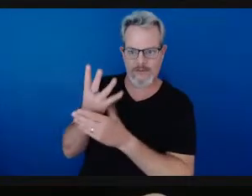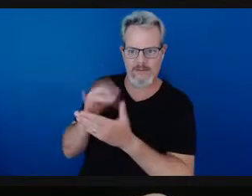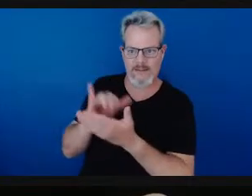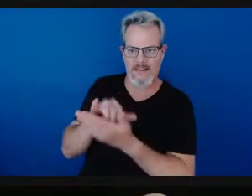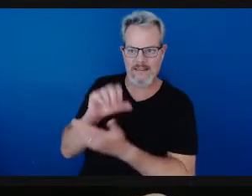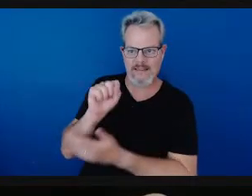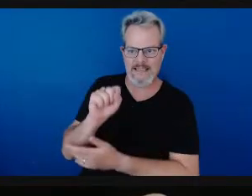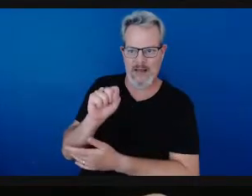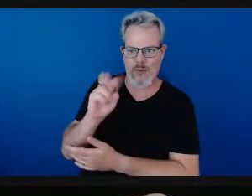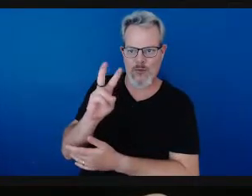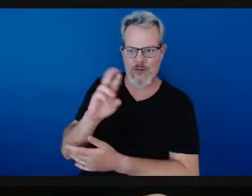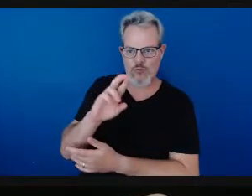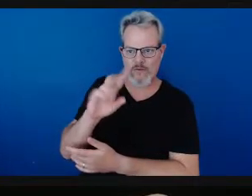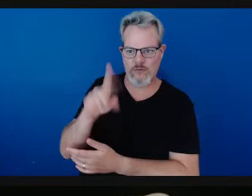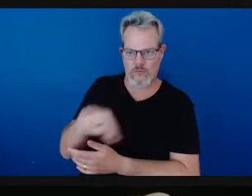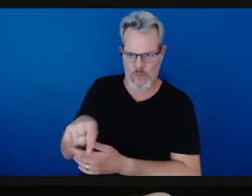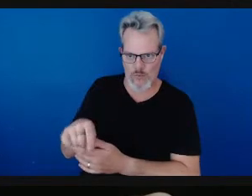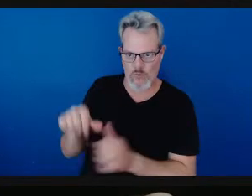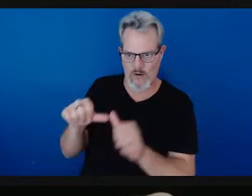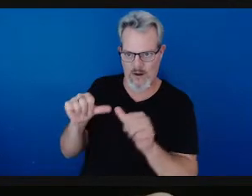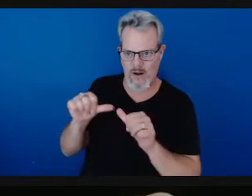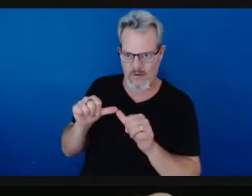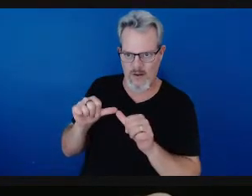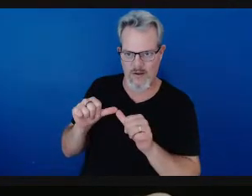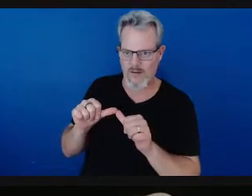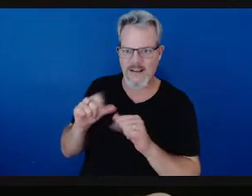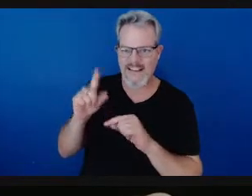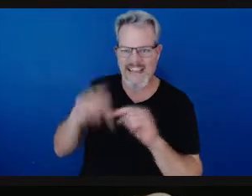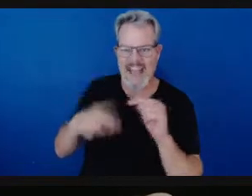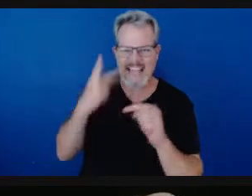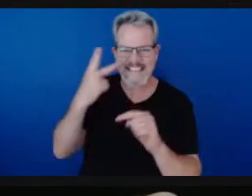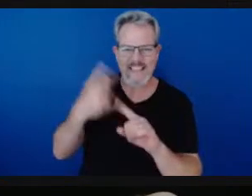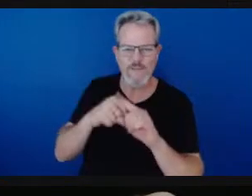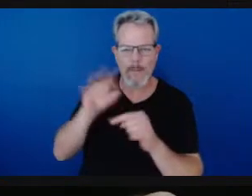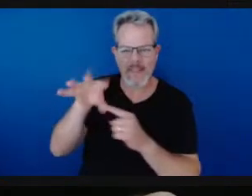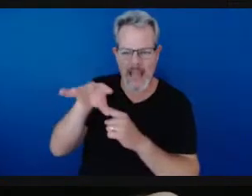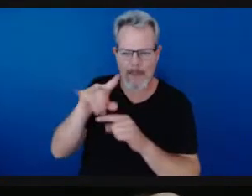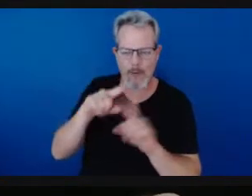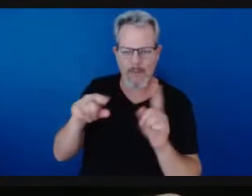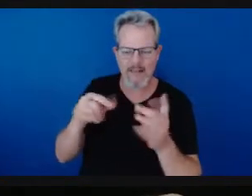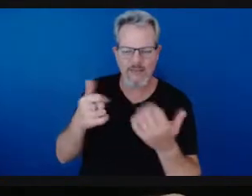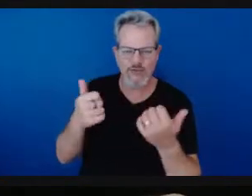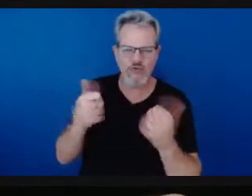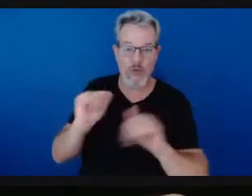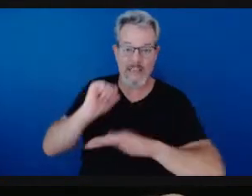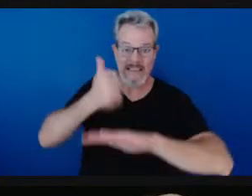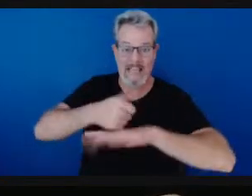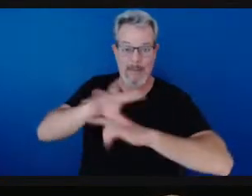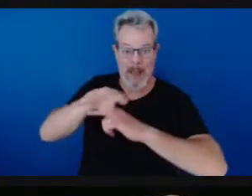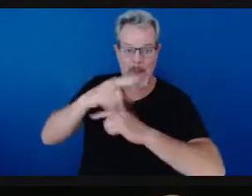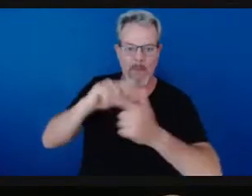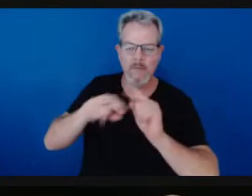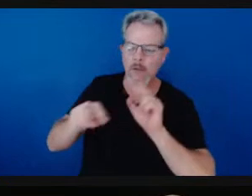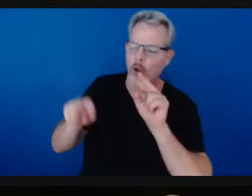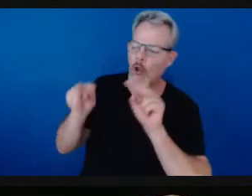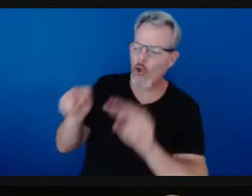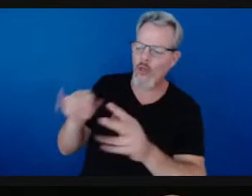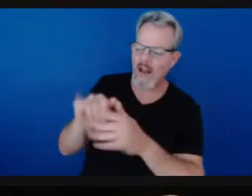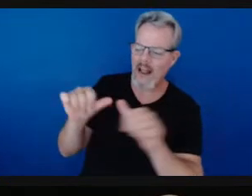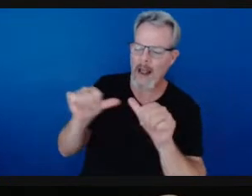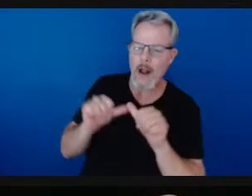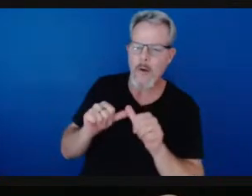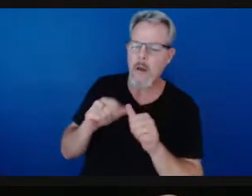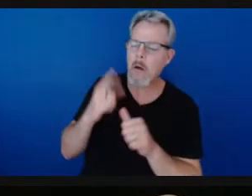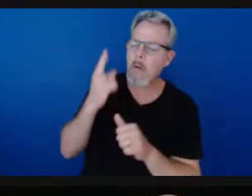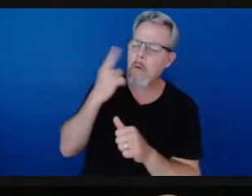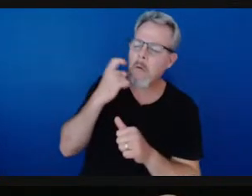If you're looking for an orientation, it's hard to catch this on any other camera apart from this zoomed in one here, but that gives you some reference to how far across this